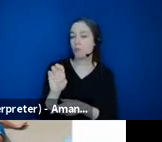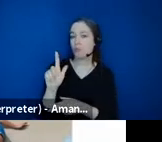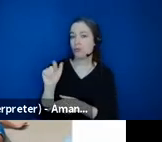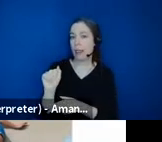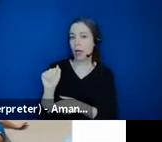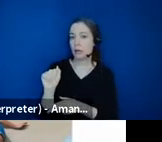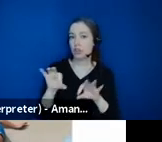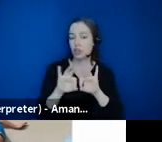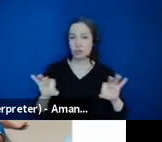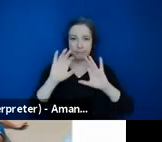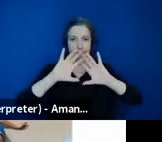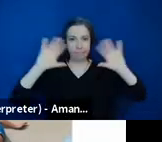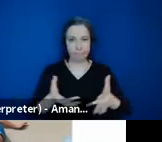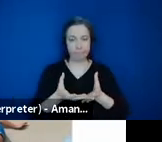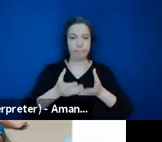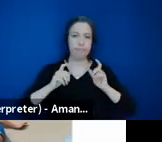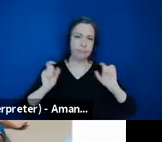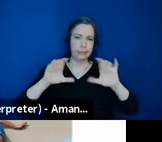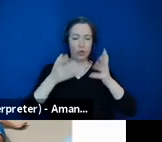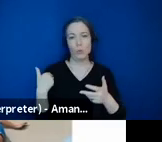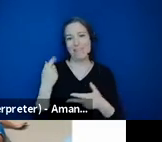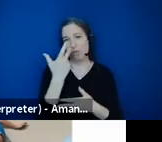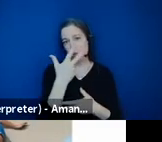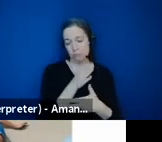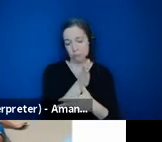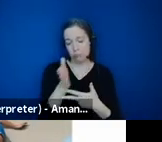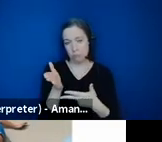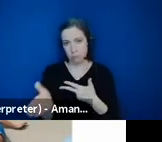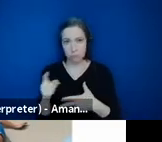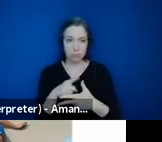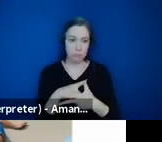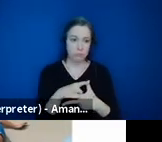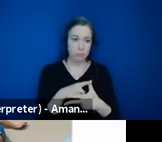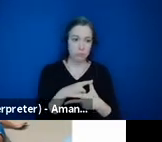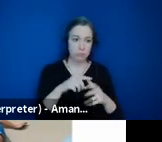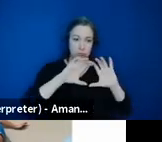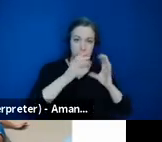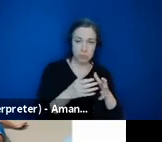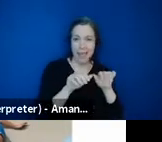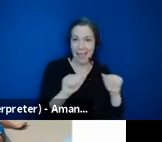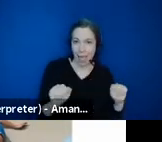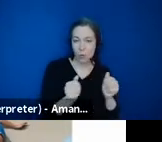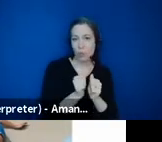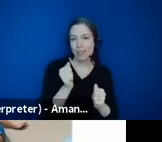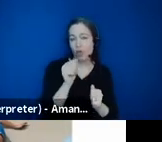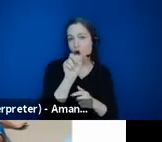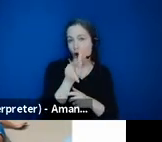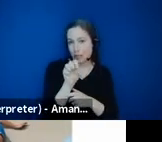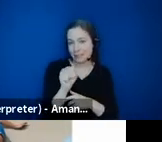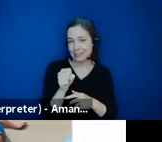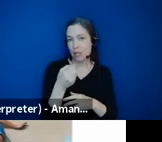a broad category. So we have three of those you can get an umbrella degree or an AA in arts and humanities social